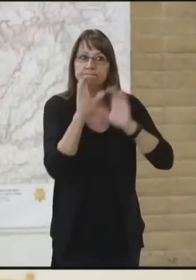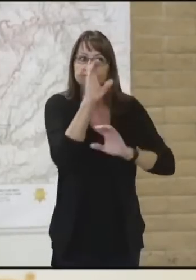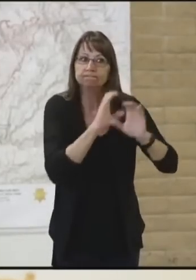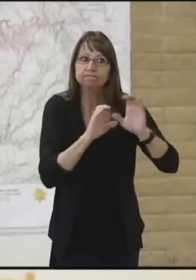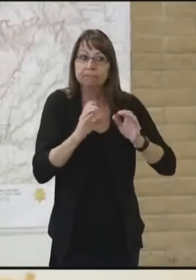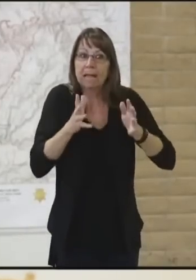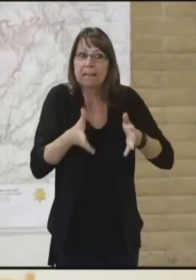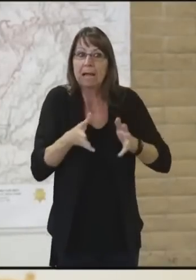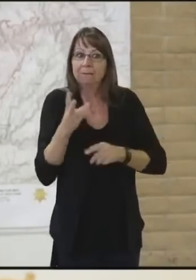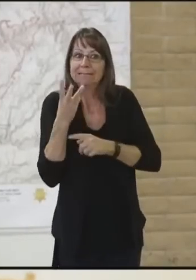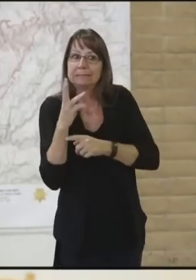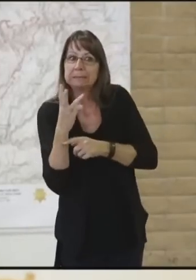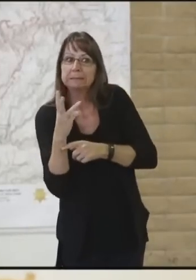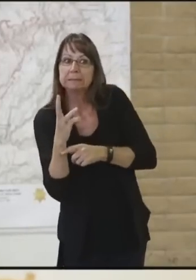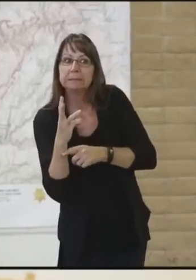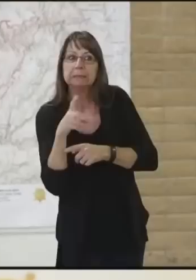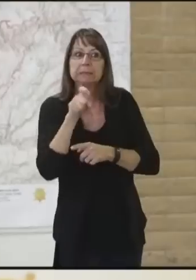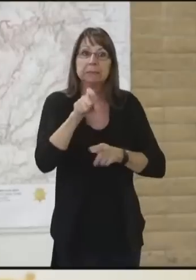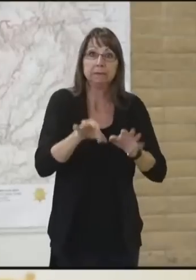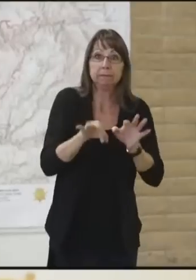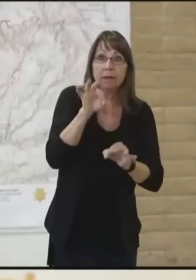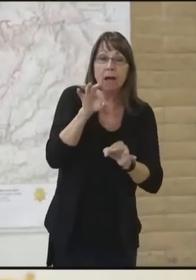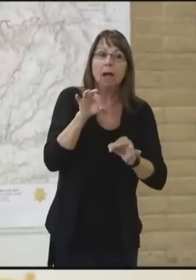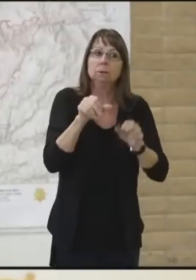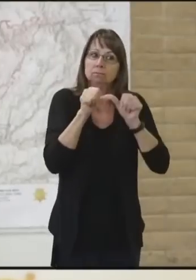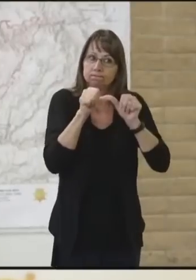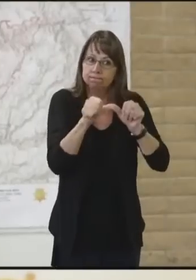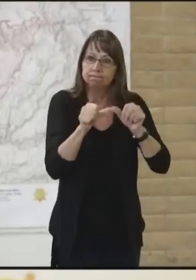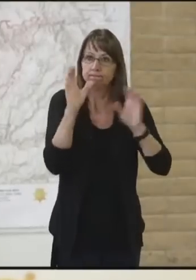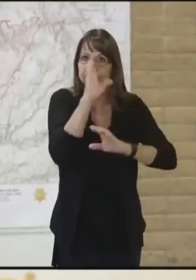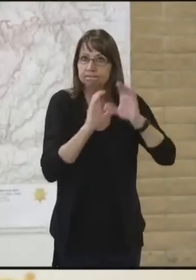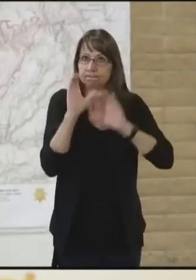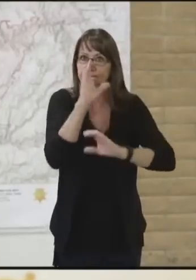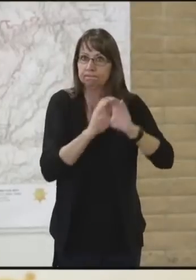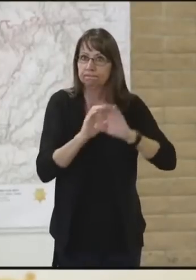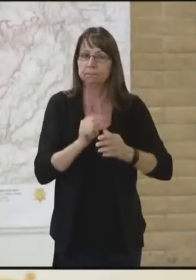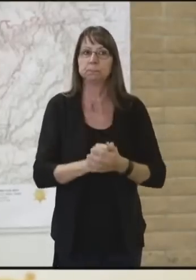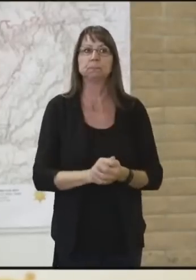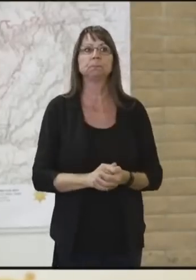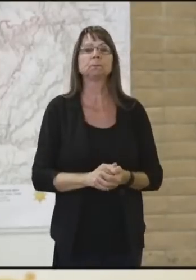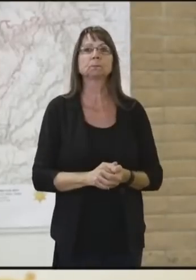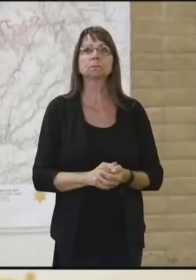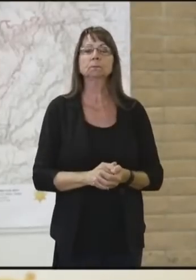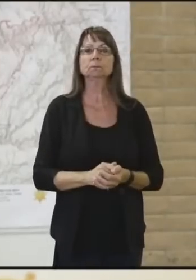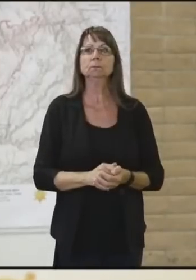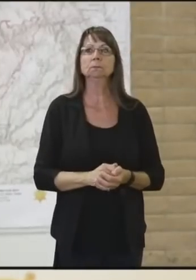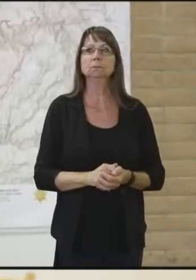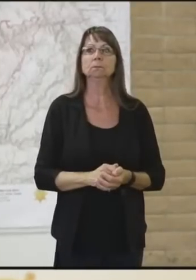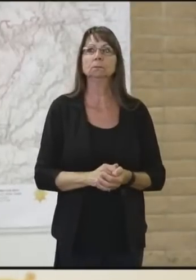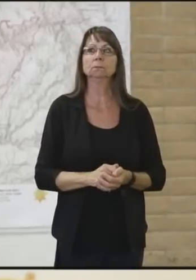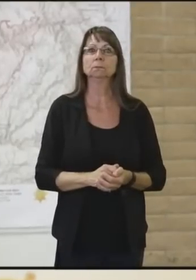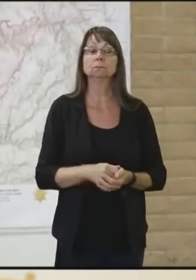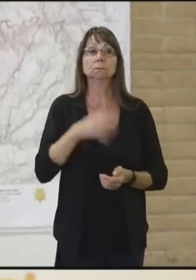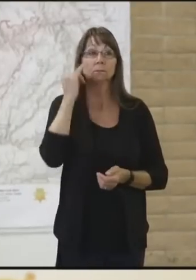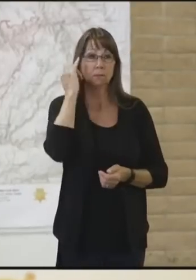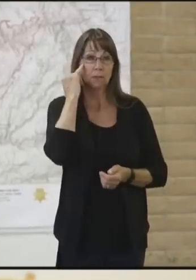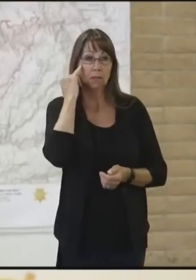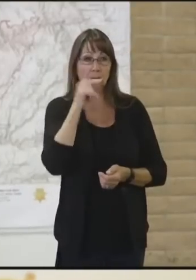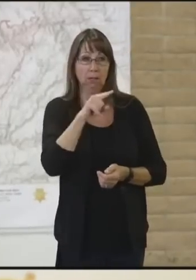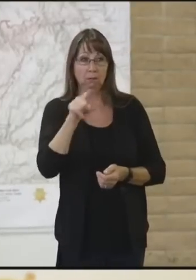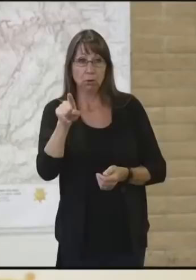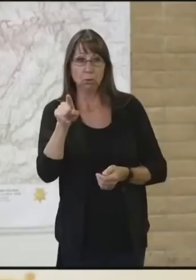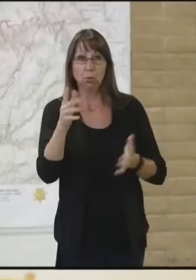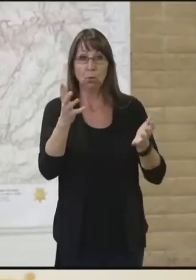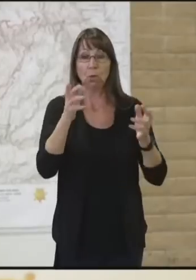people who remain unaccounted for at this point. We urge anyone with questions or to report either a loved